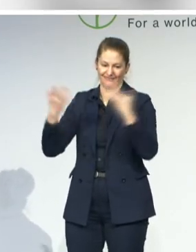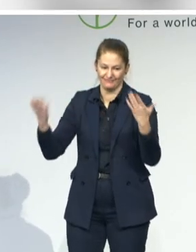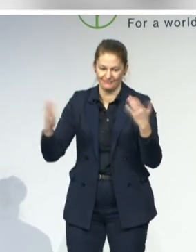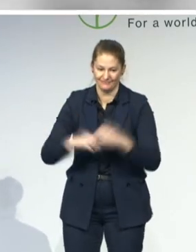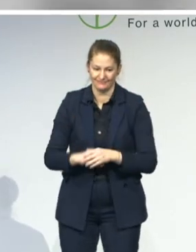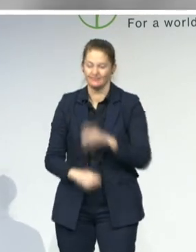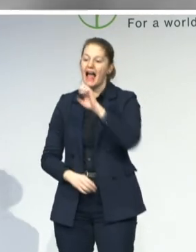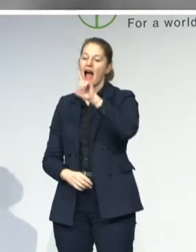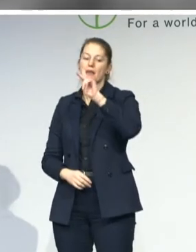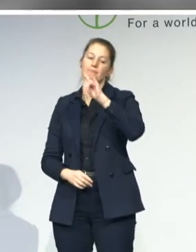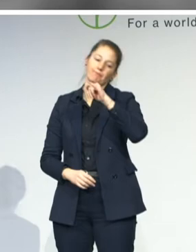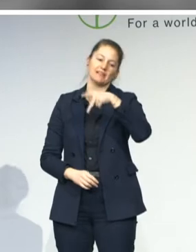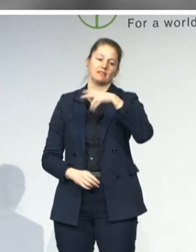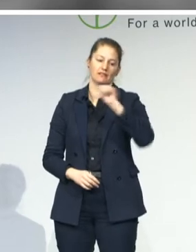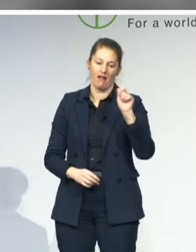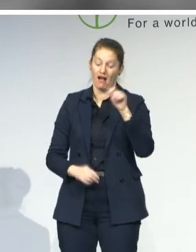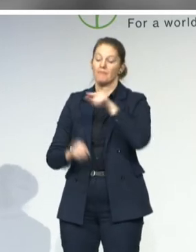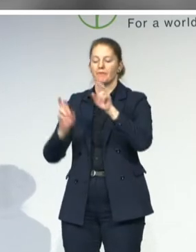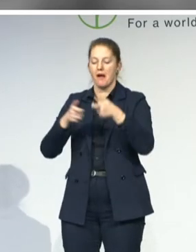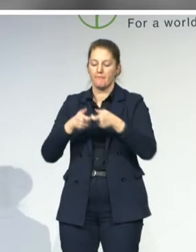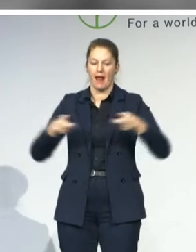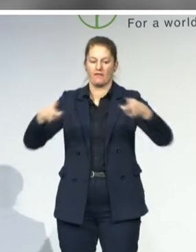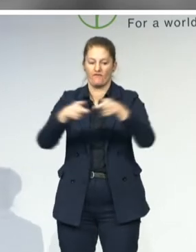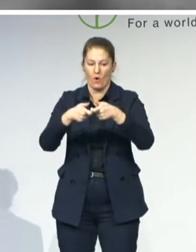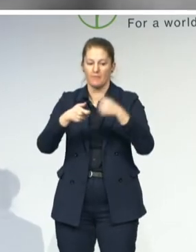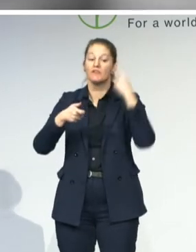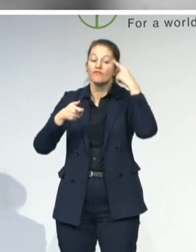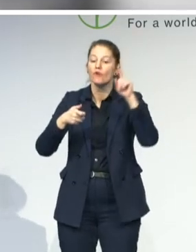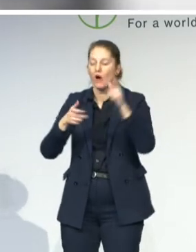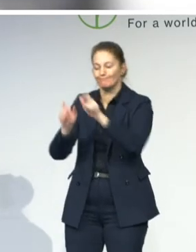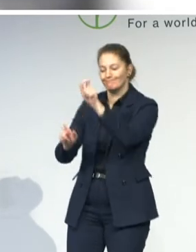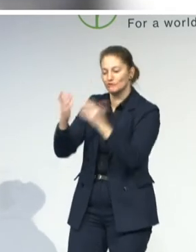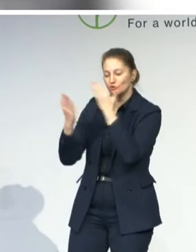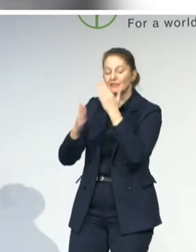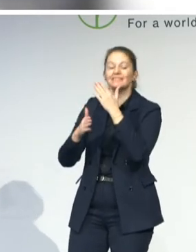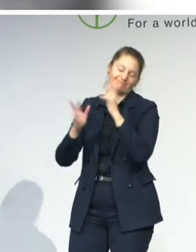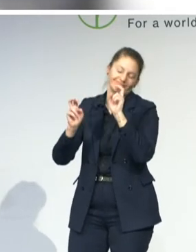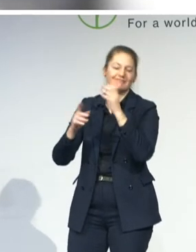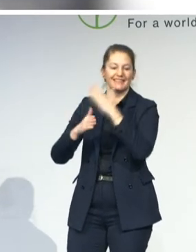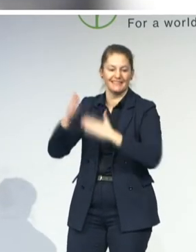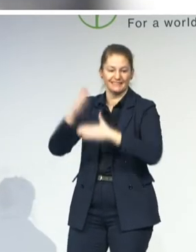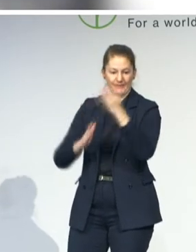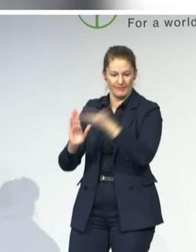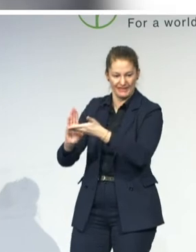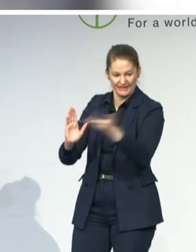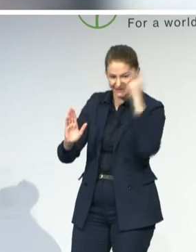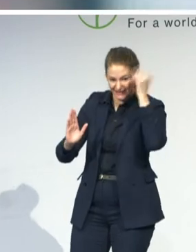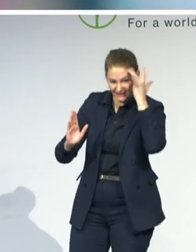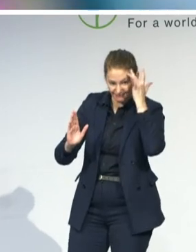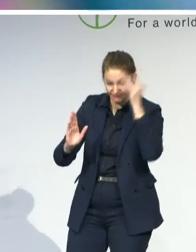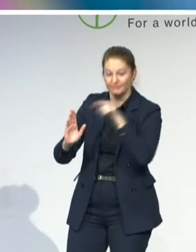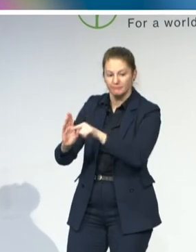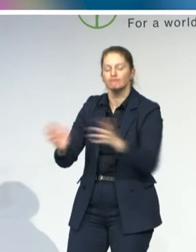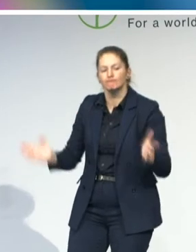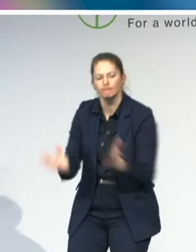for intellectual disability awareness. It is aimed at parents of persons with intellectual disabilities to increase their knowledge